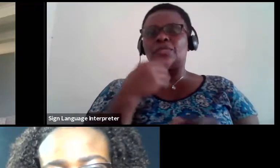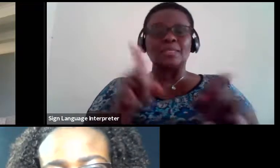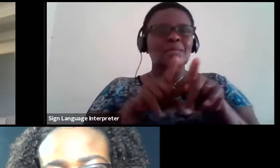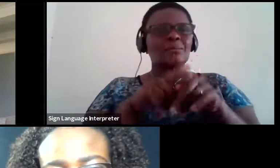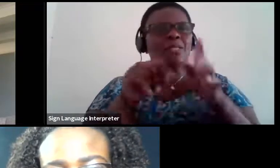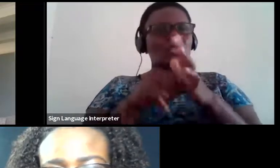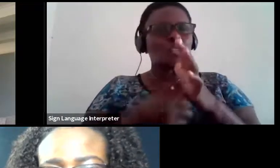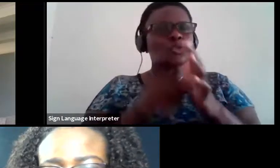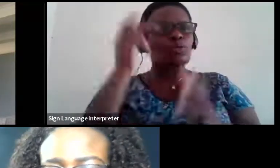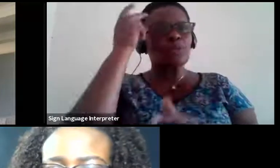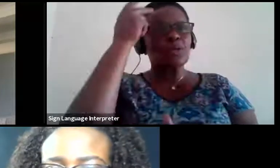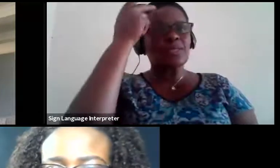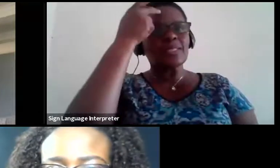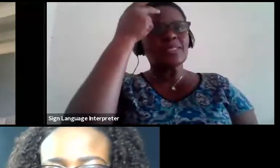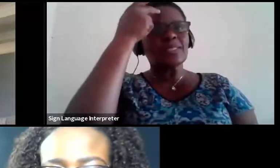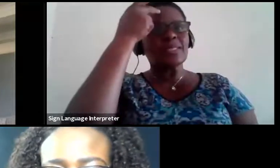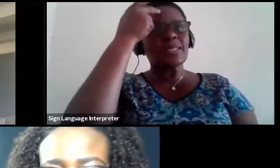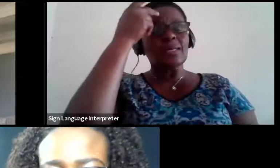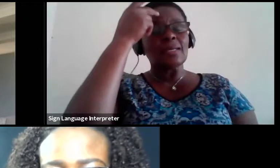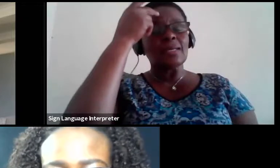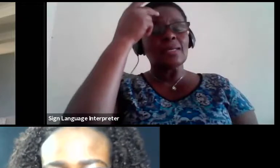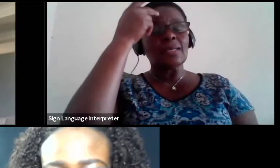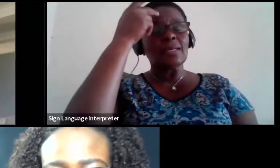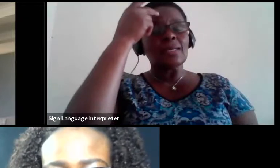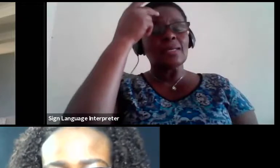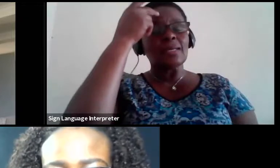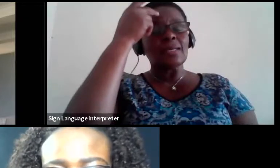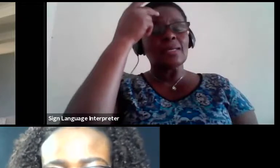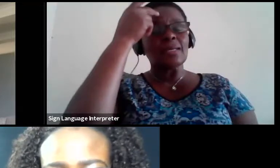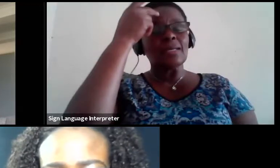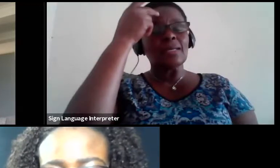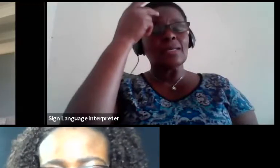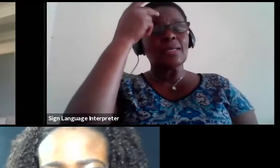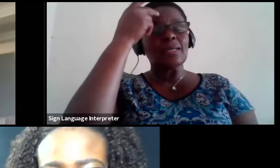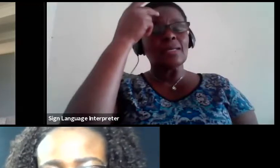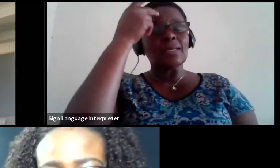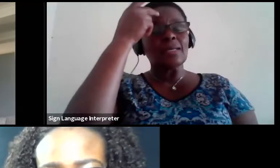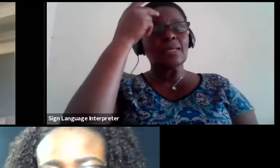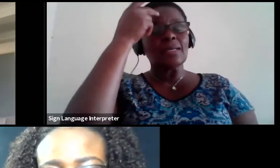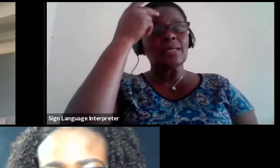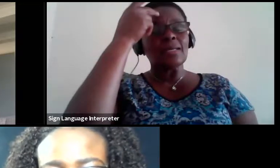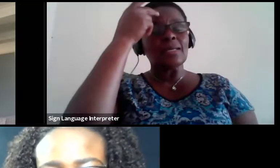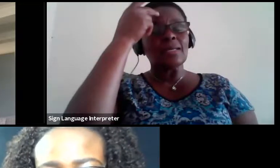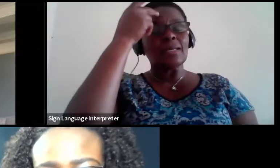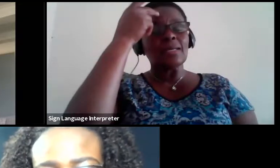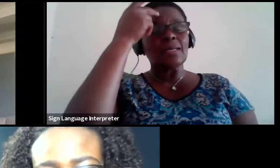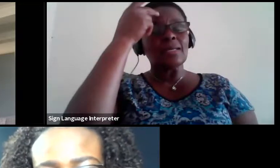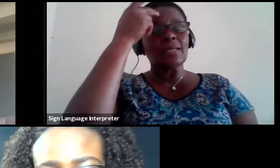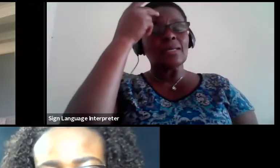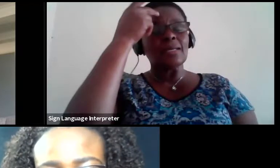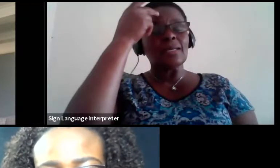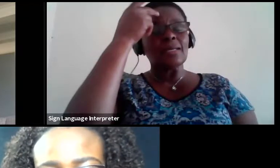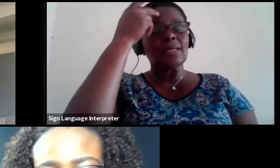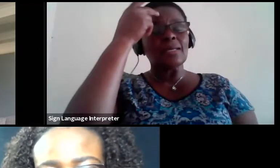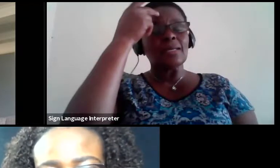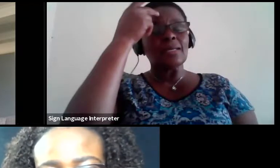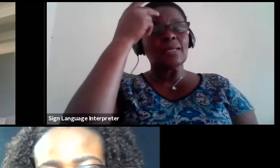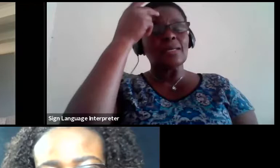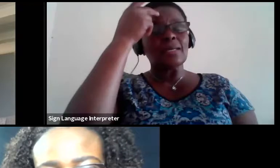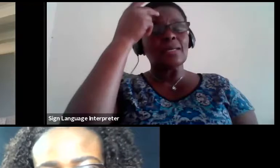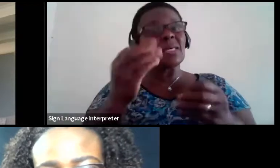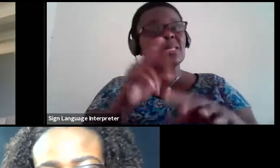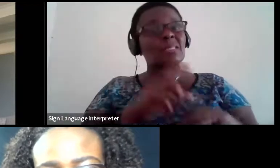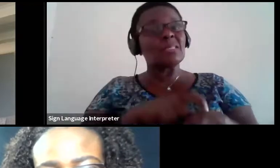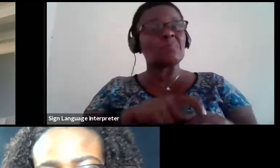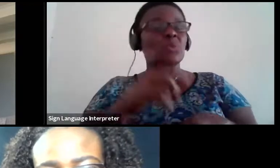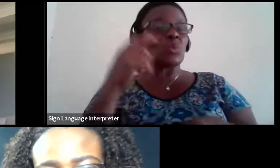because I think we assume a lot of people are educated. When you come to Nairobi, you assume that everyone is educated. But